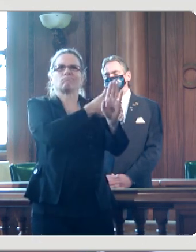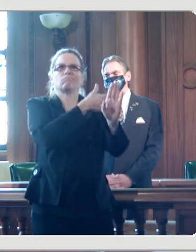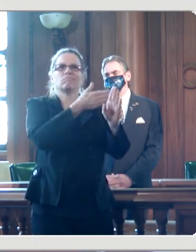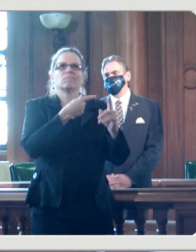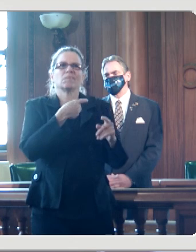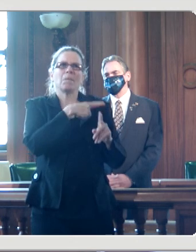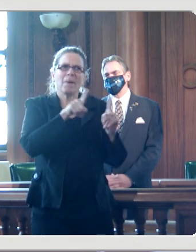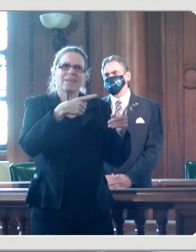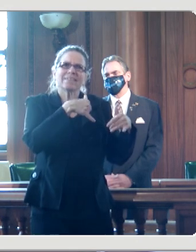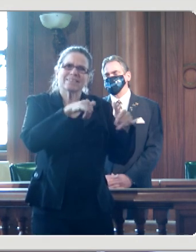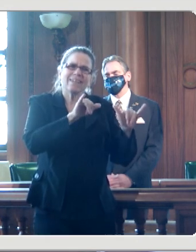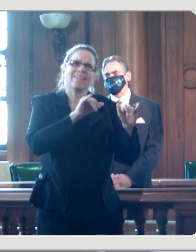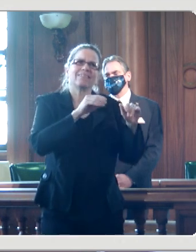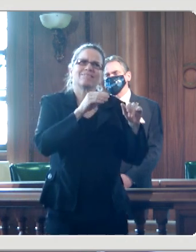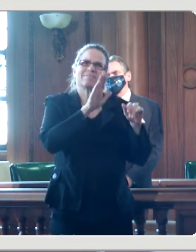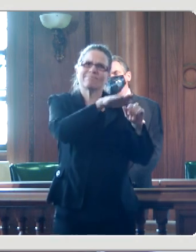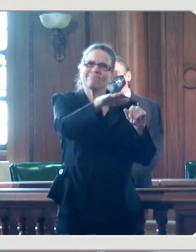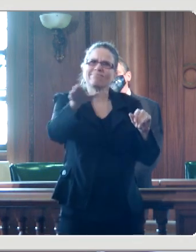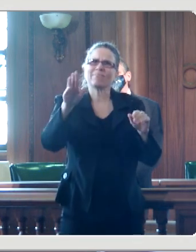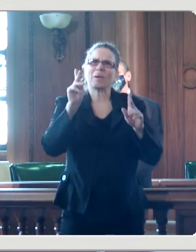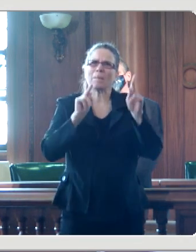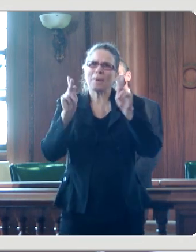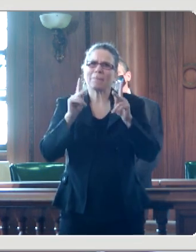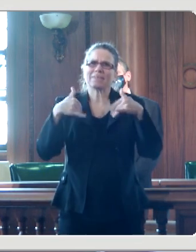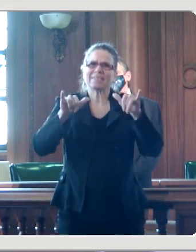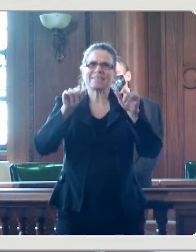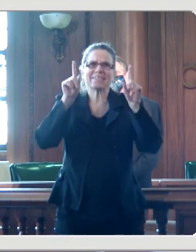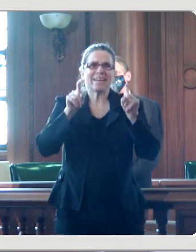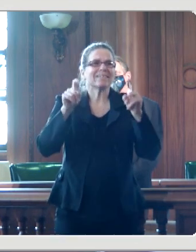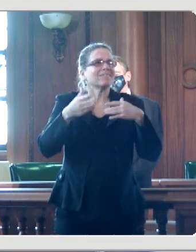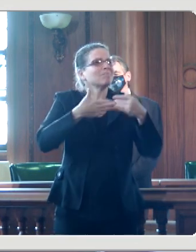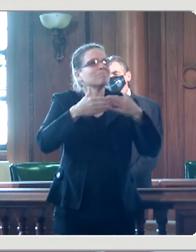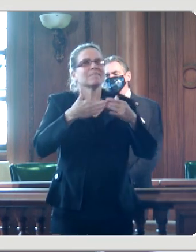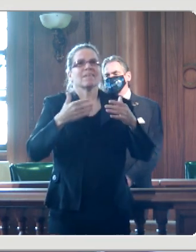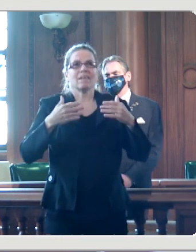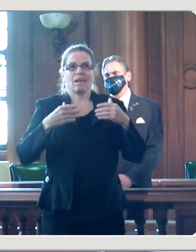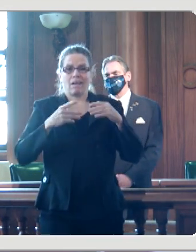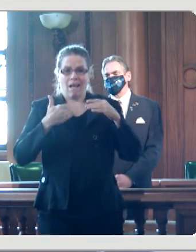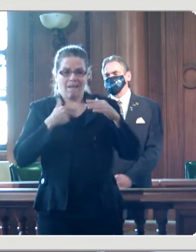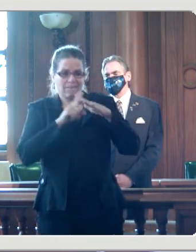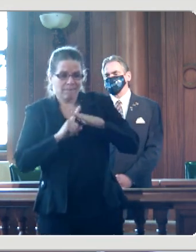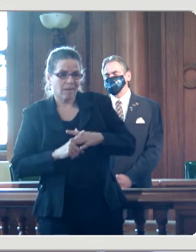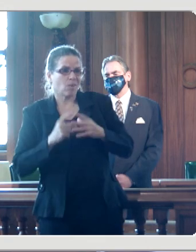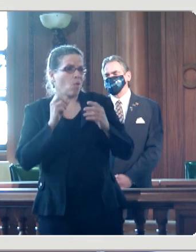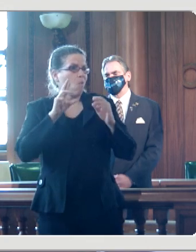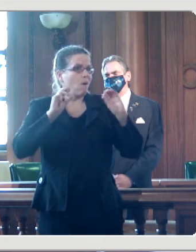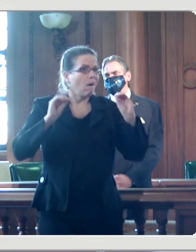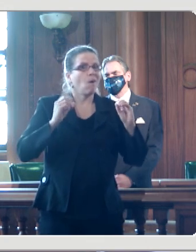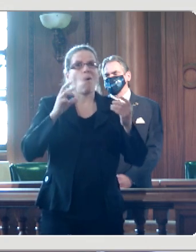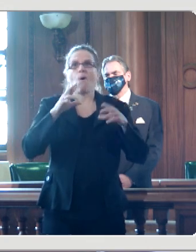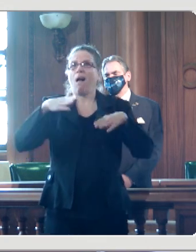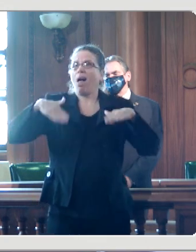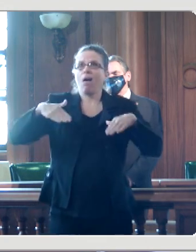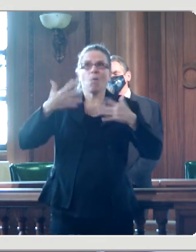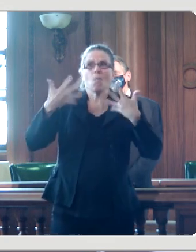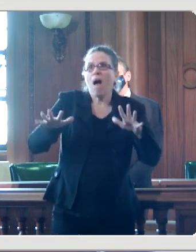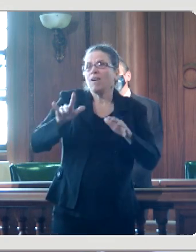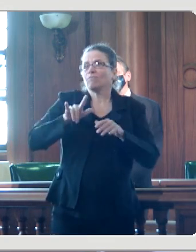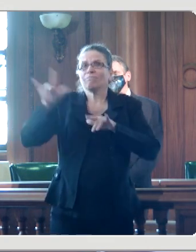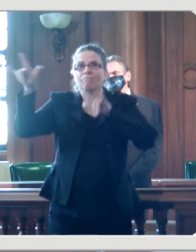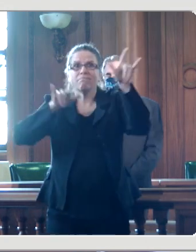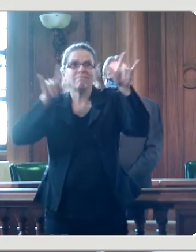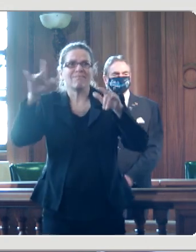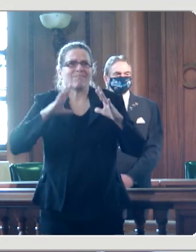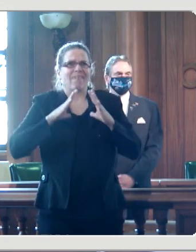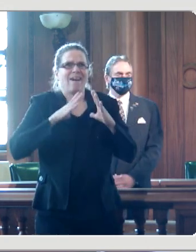to still be tested, even if they're not necessarily like contact with somebody or at high risk? Is that something you're looking at?